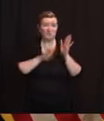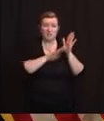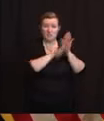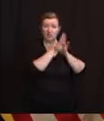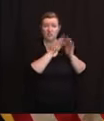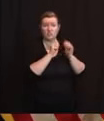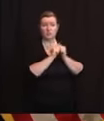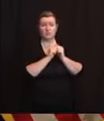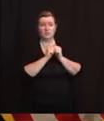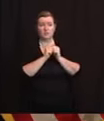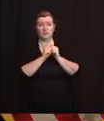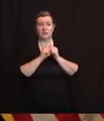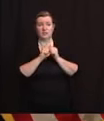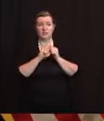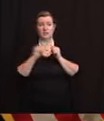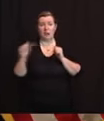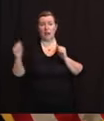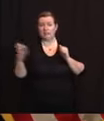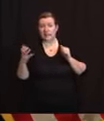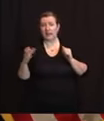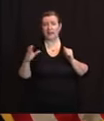regional health system? What do you think of it?